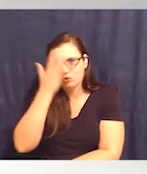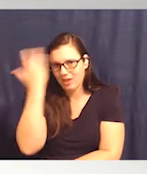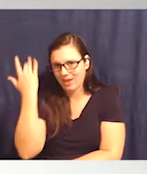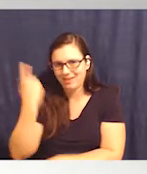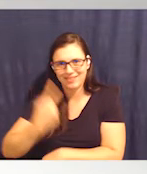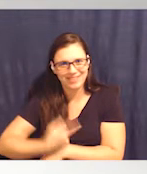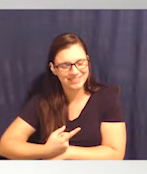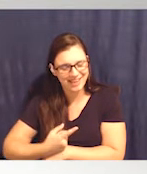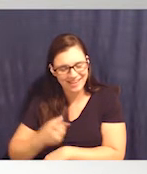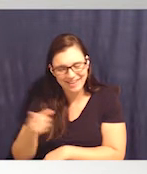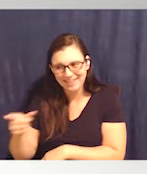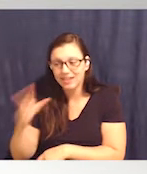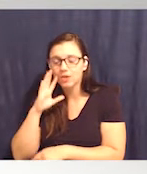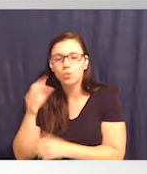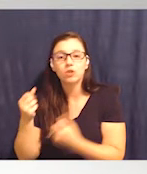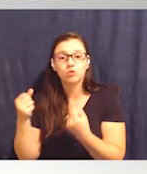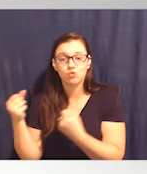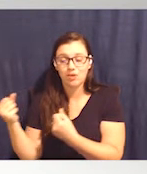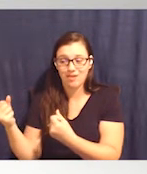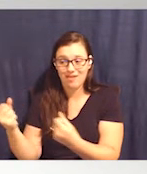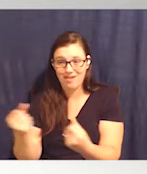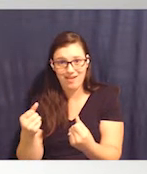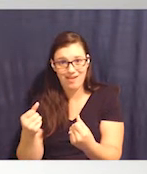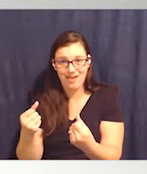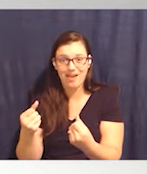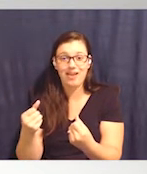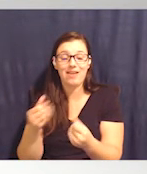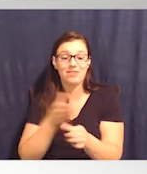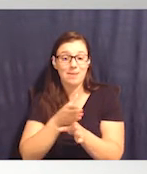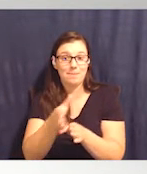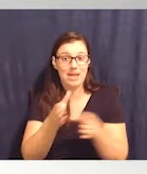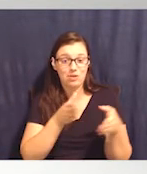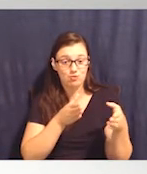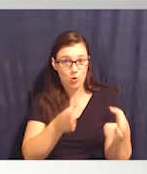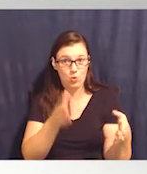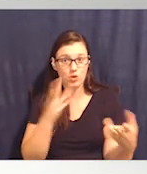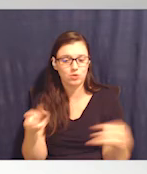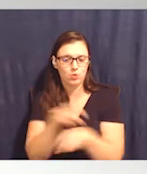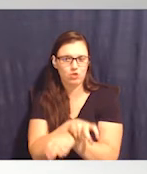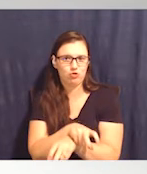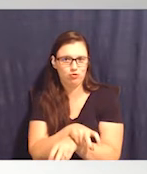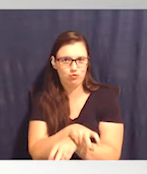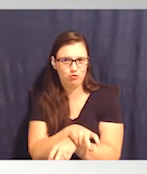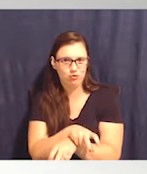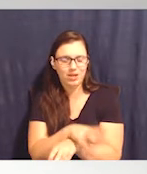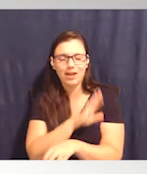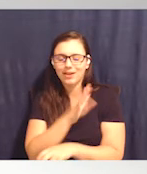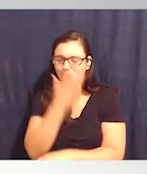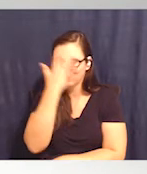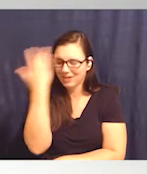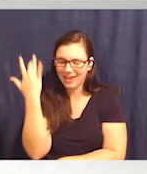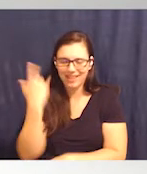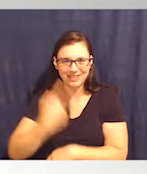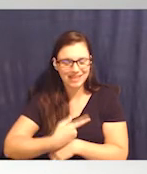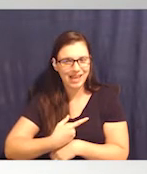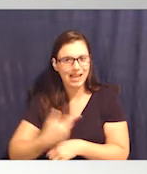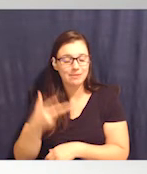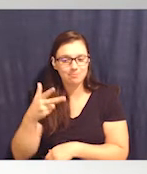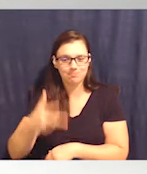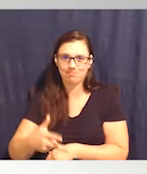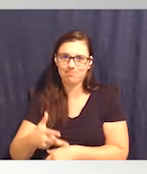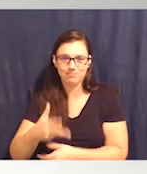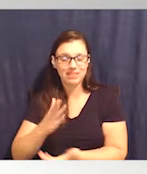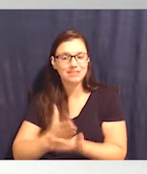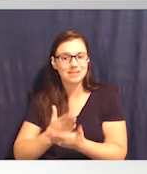to the exit onto the main road, and then we would switch. I never forget the day when we pulled up to that stop sign at the main road, and he said, no. I